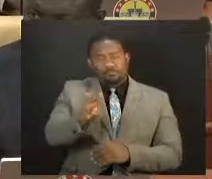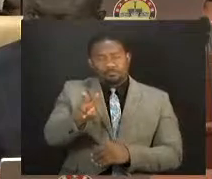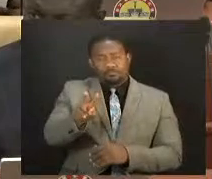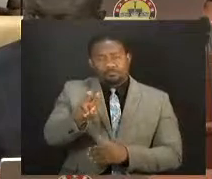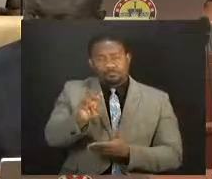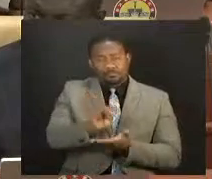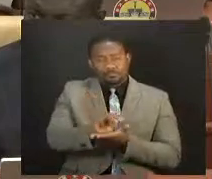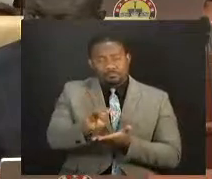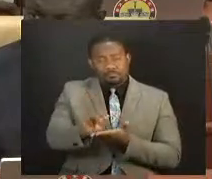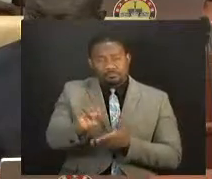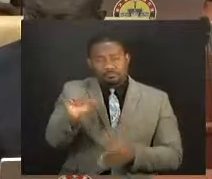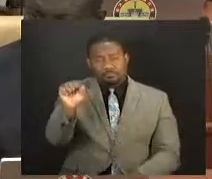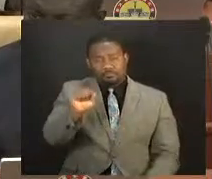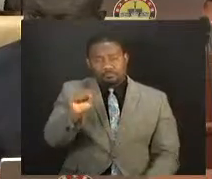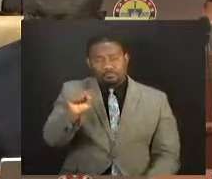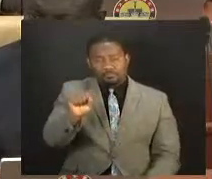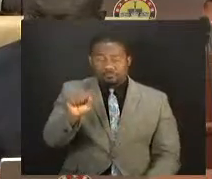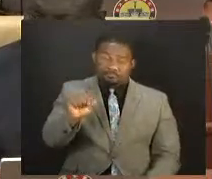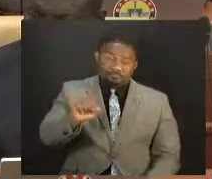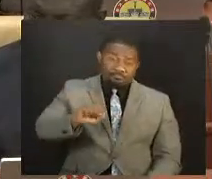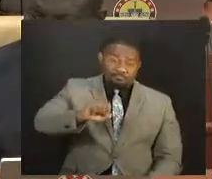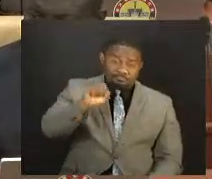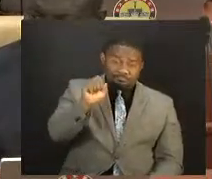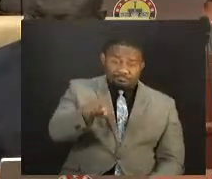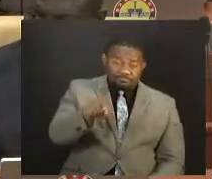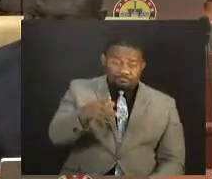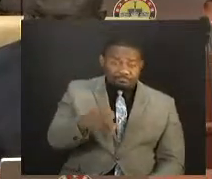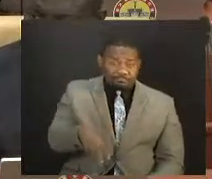My question is the